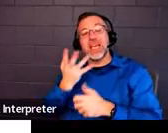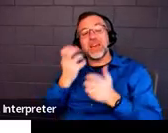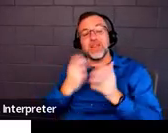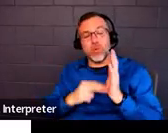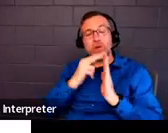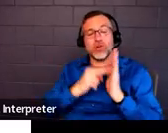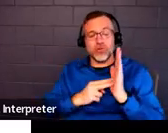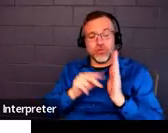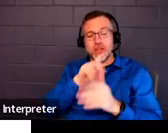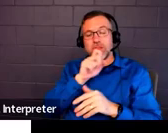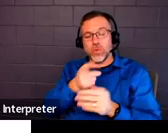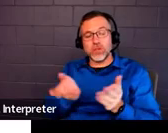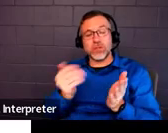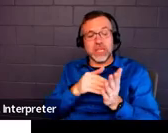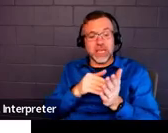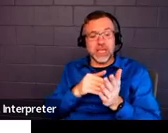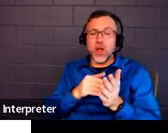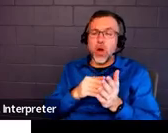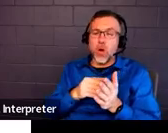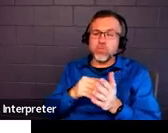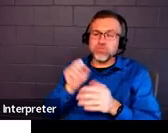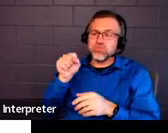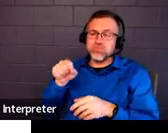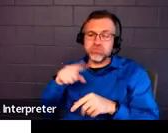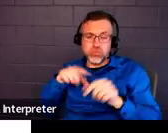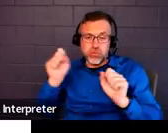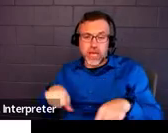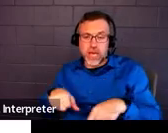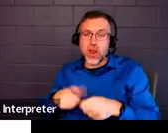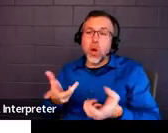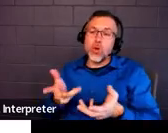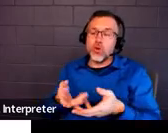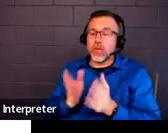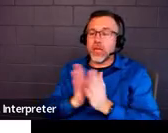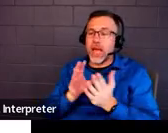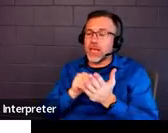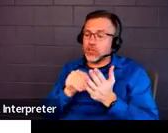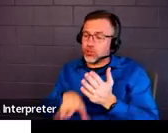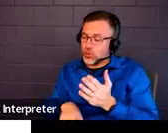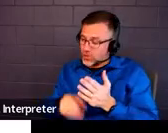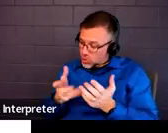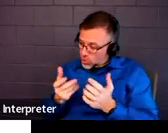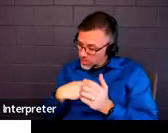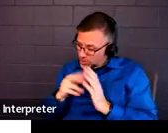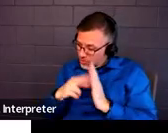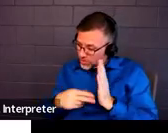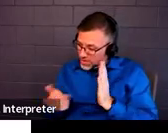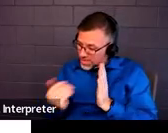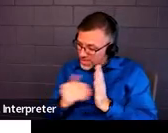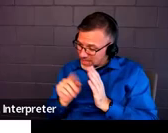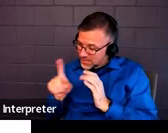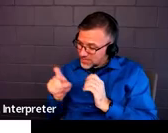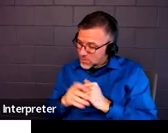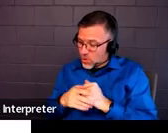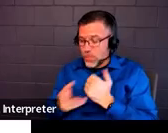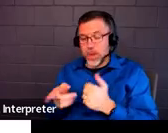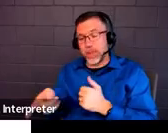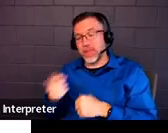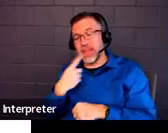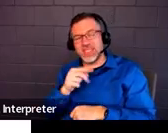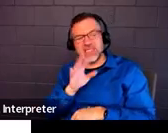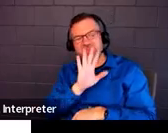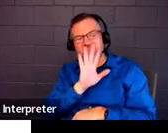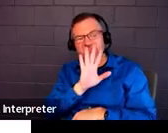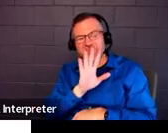And you can ask the student if they would like you to read the question again, or if they're ready to answer. And they can